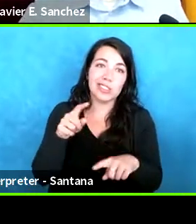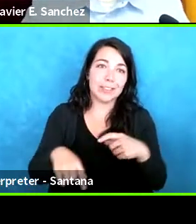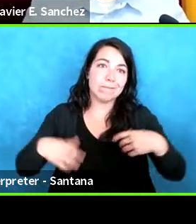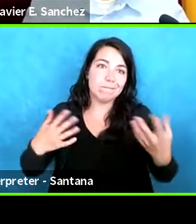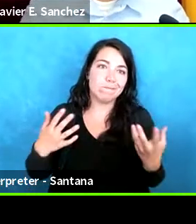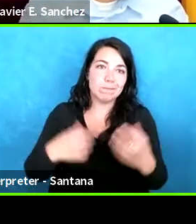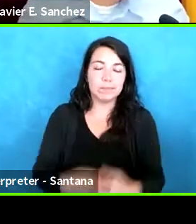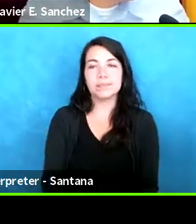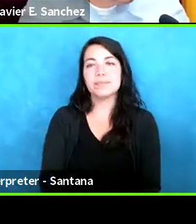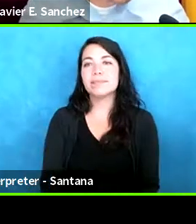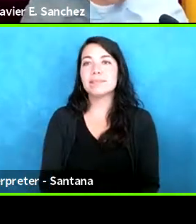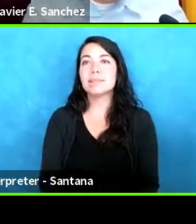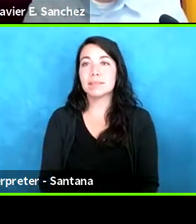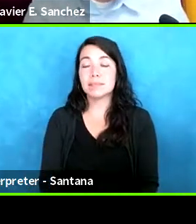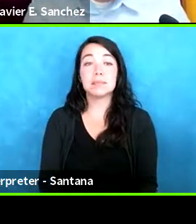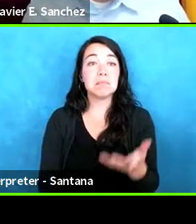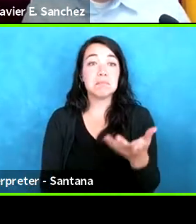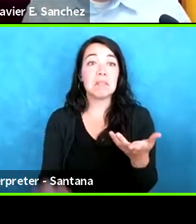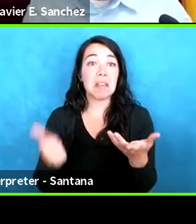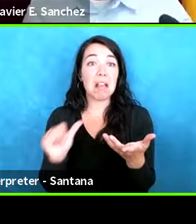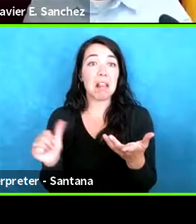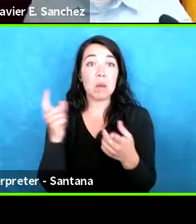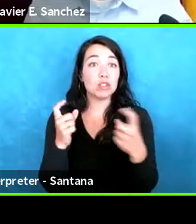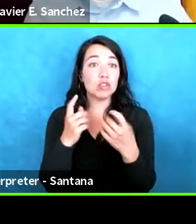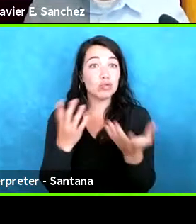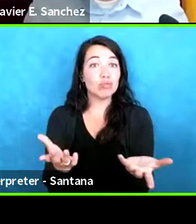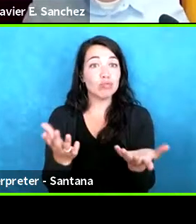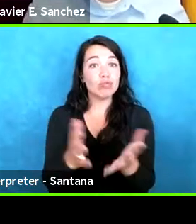any questions on any other city business.